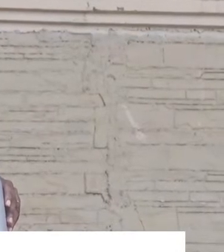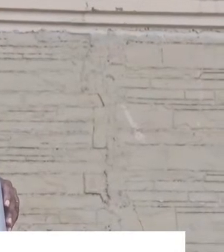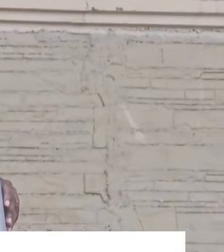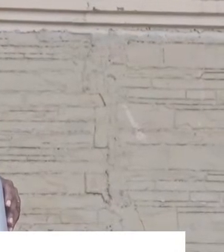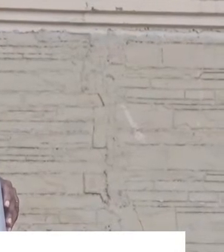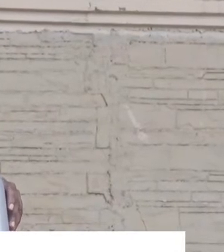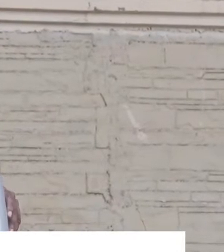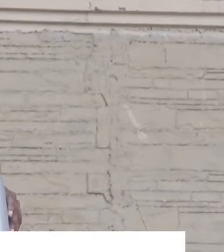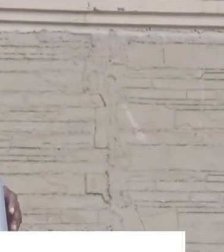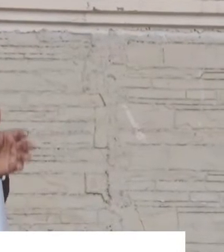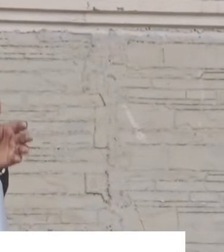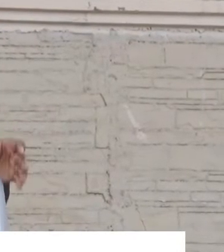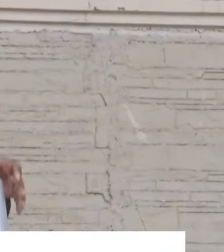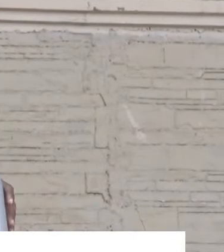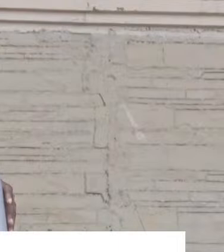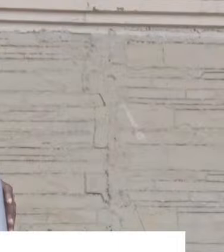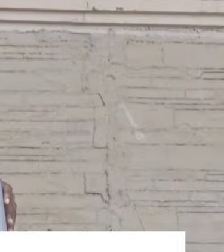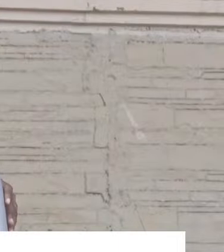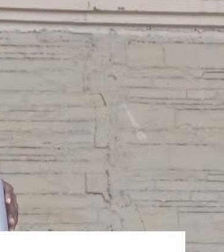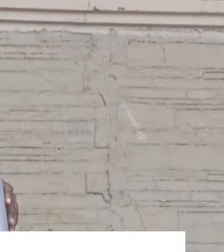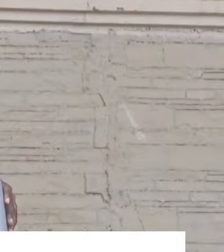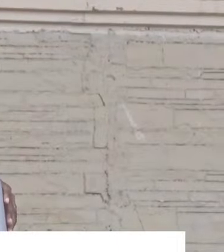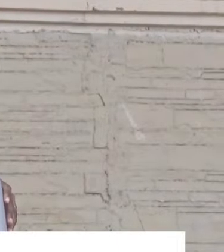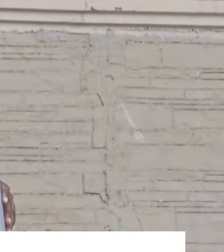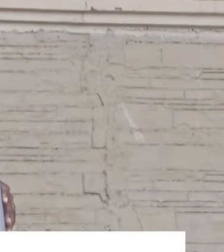After the end of this ceremony,